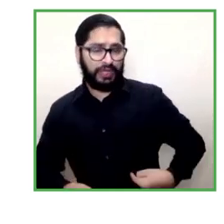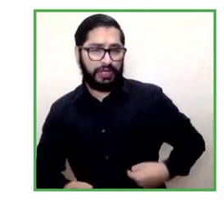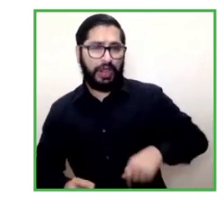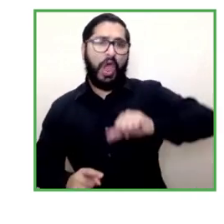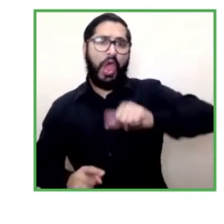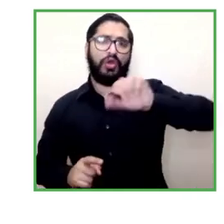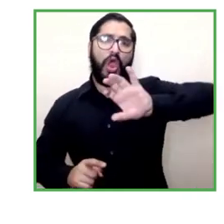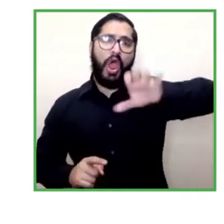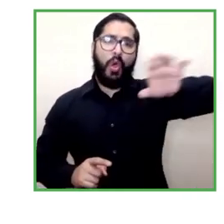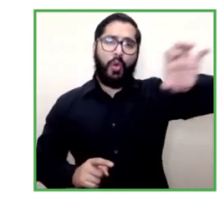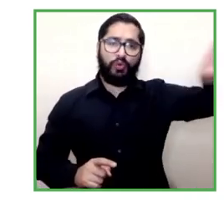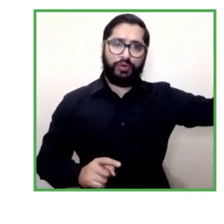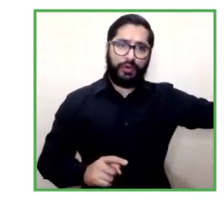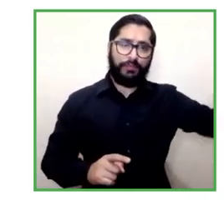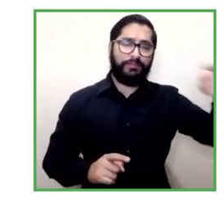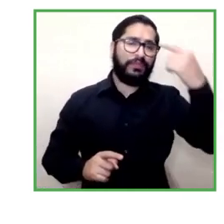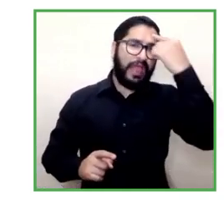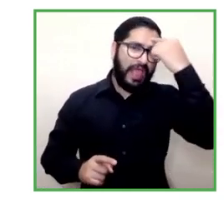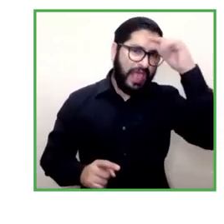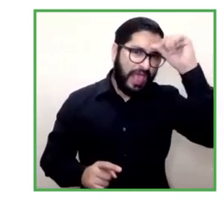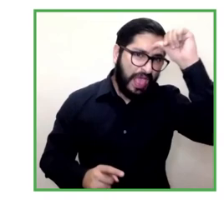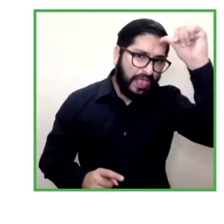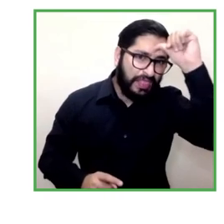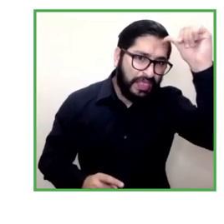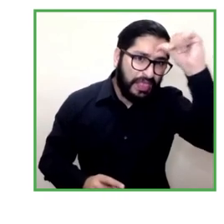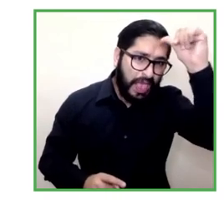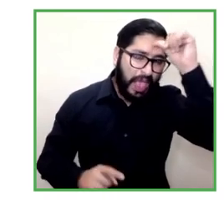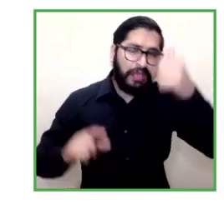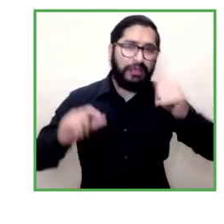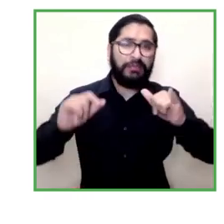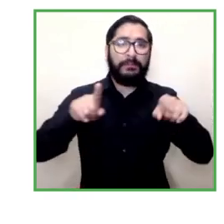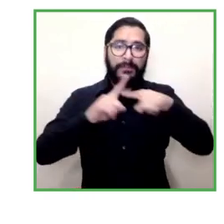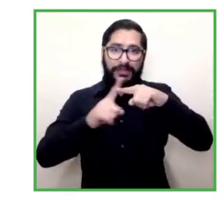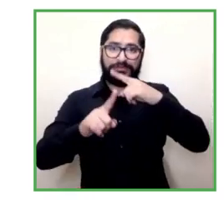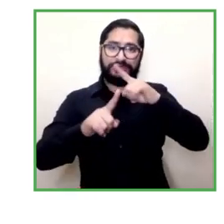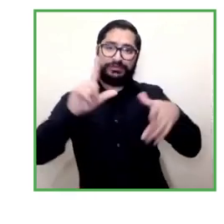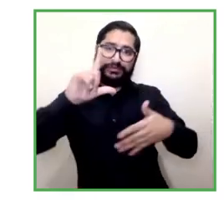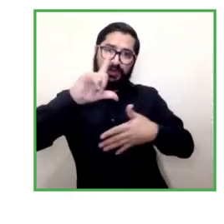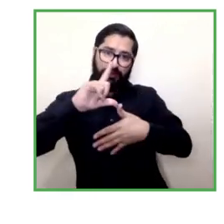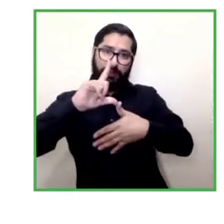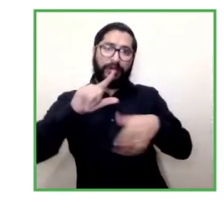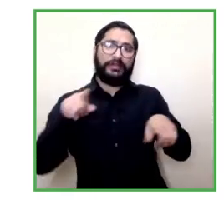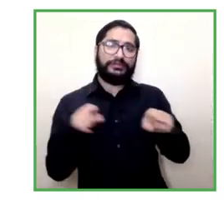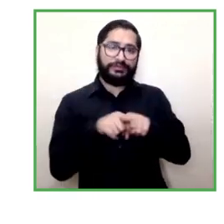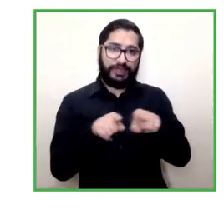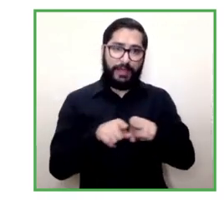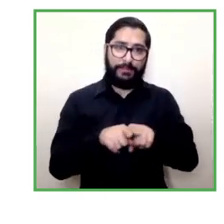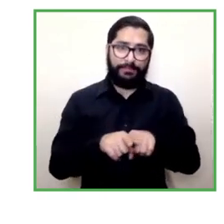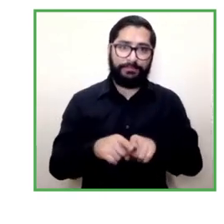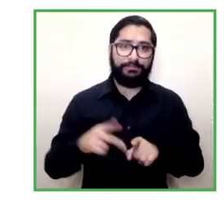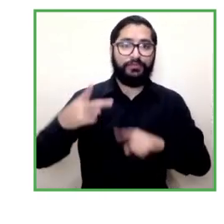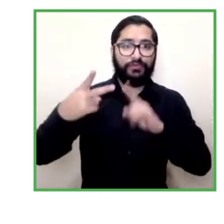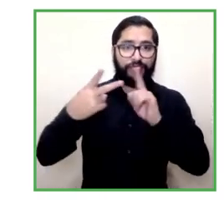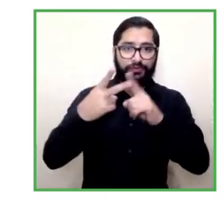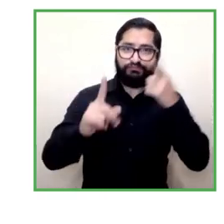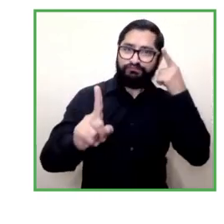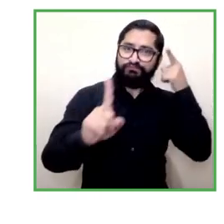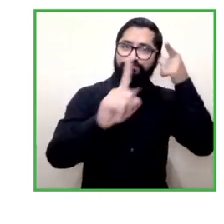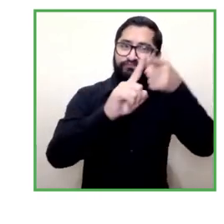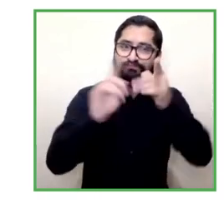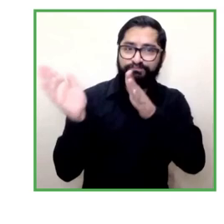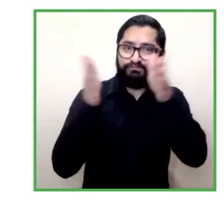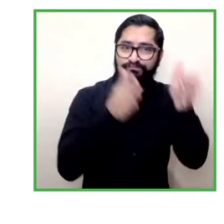second goal is to leverage our model to be an affiliate partnership model in different countries, such that this will